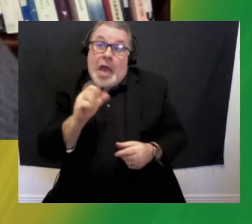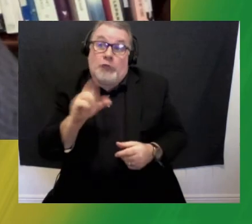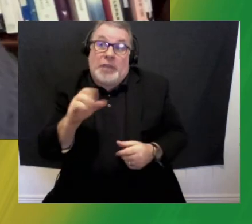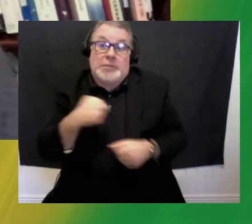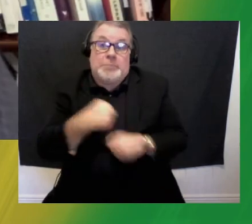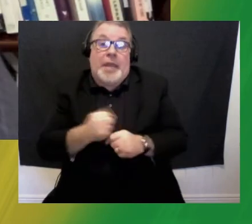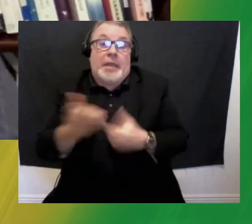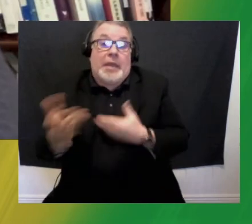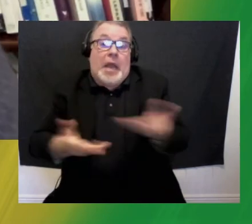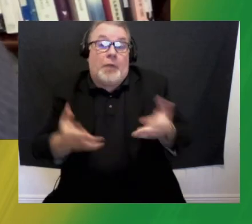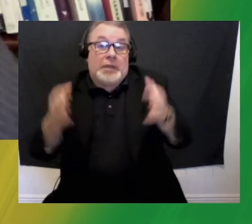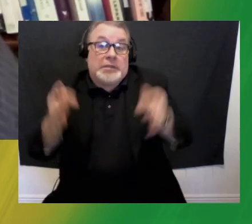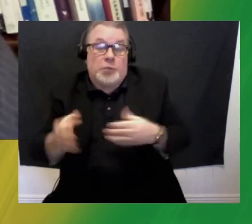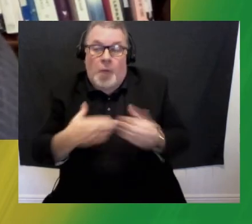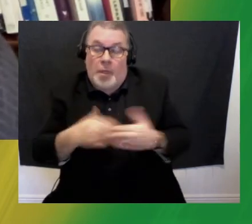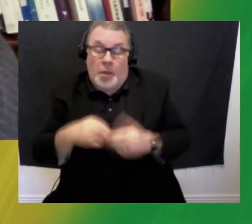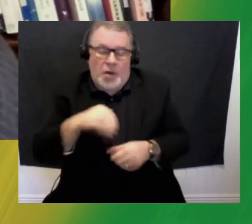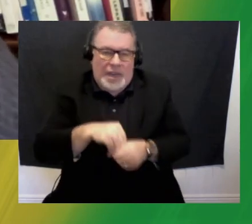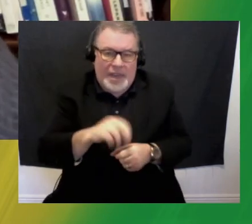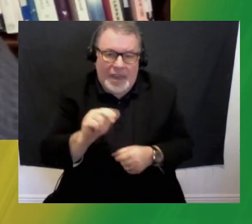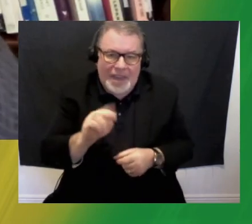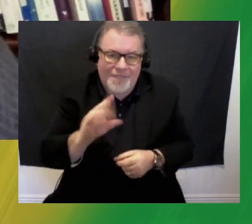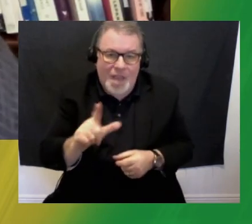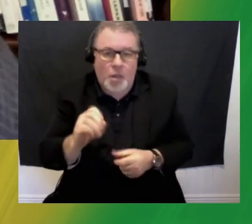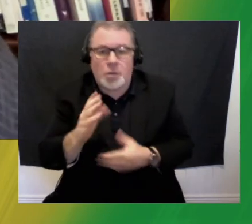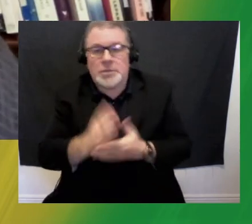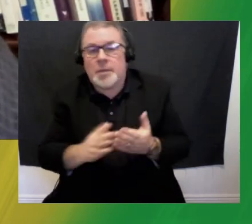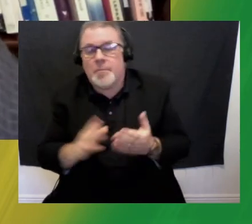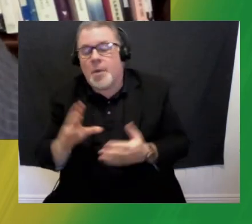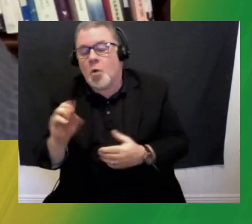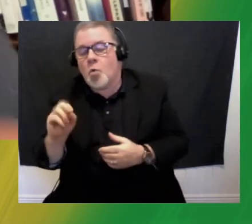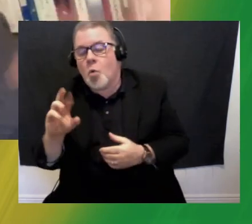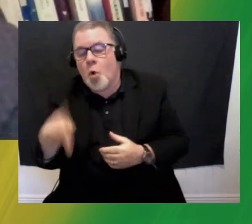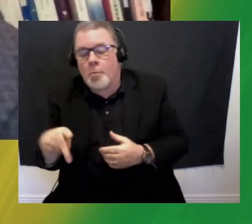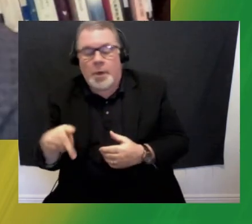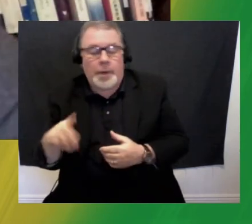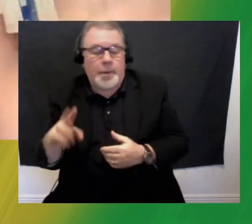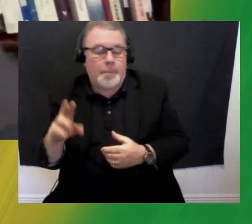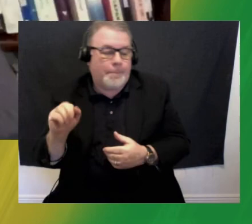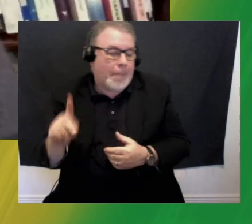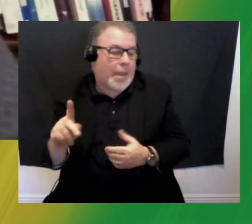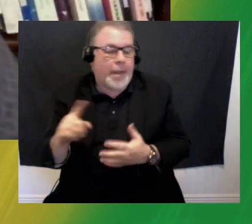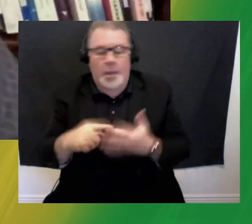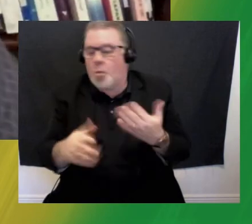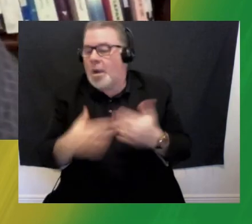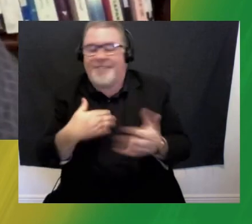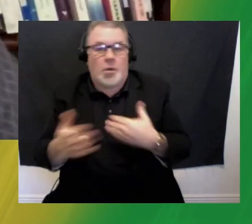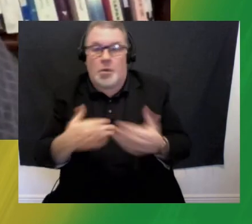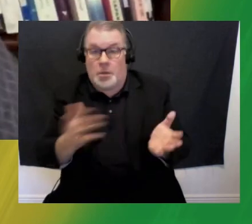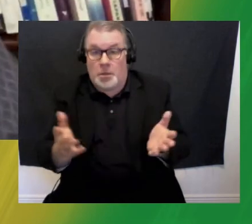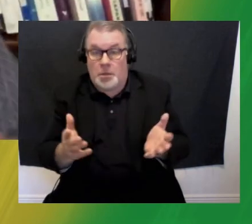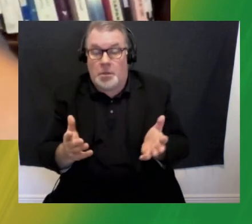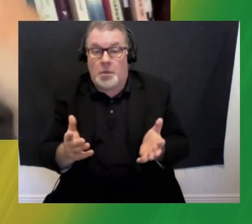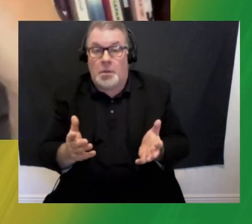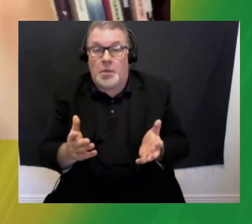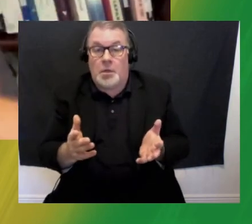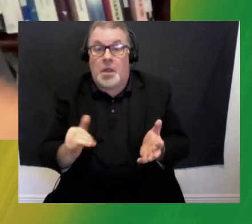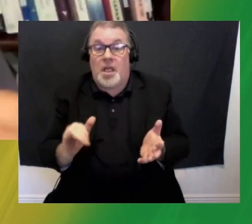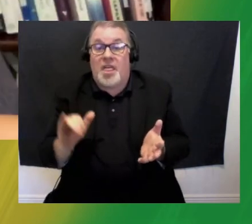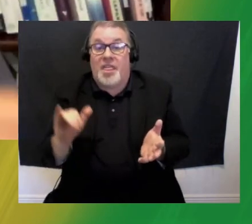the NFL or whether it's in some corporate, bank or whatever it is, that